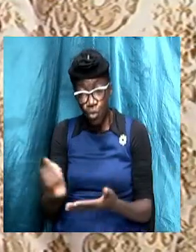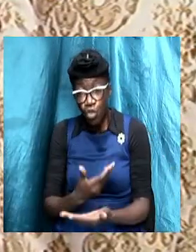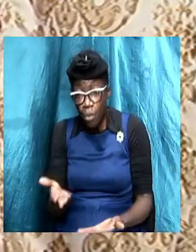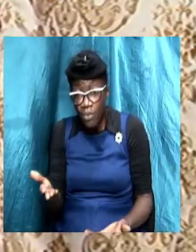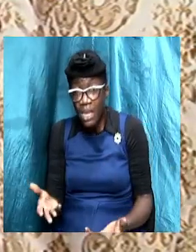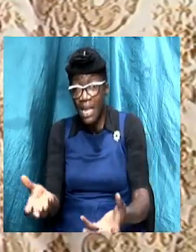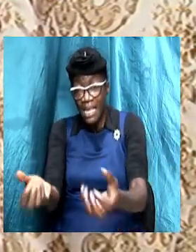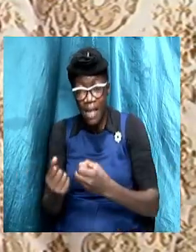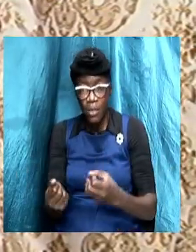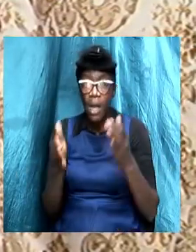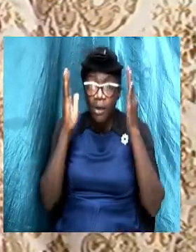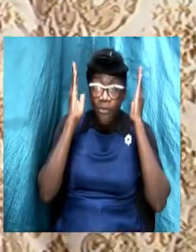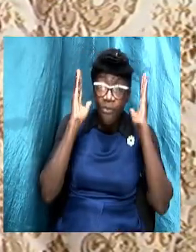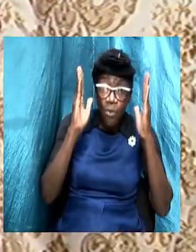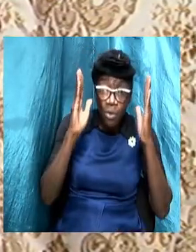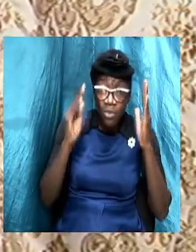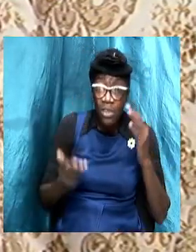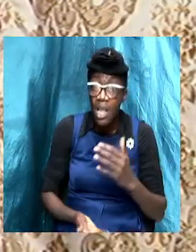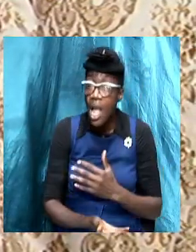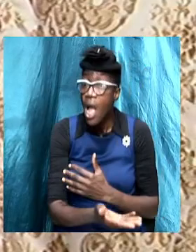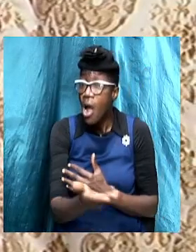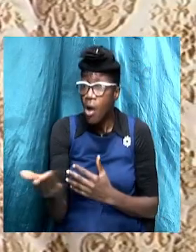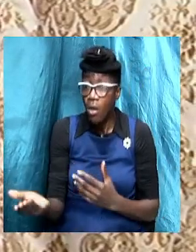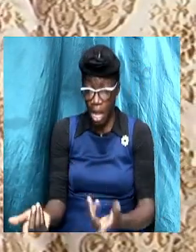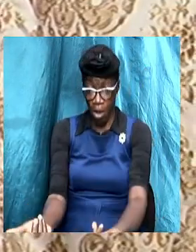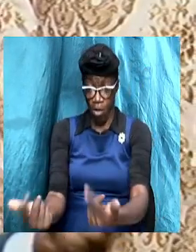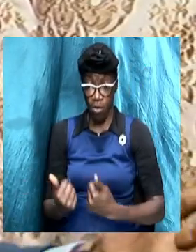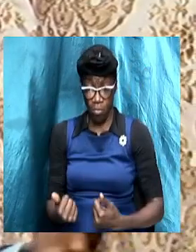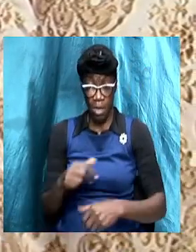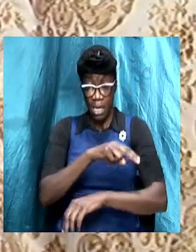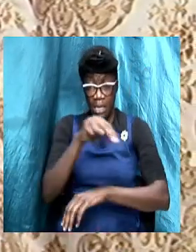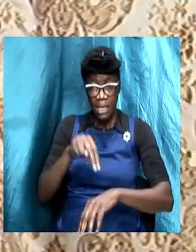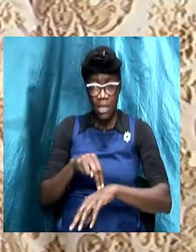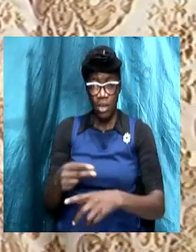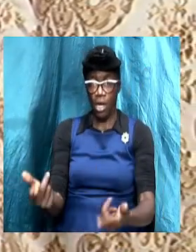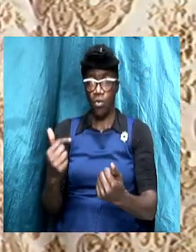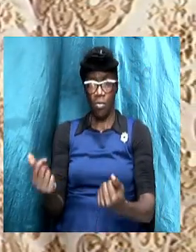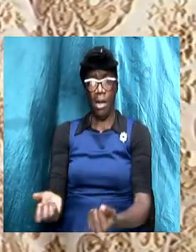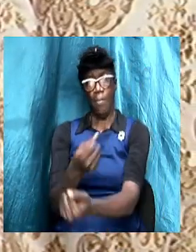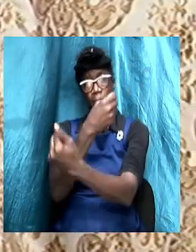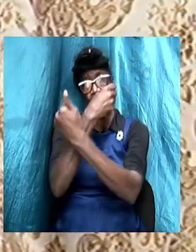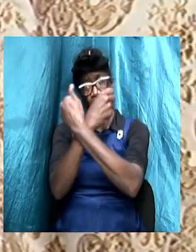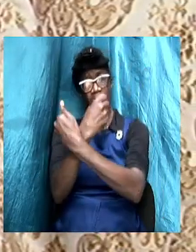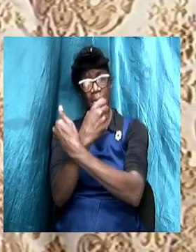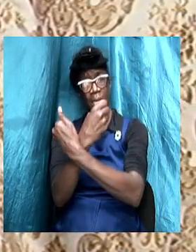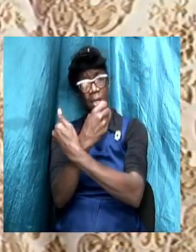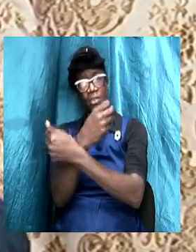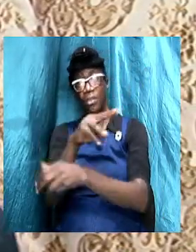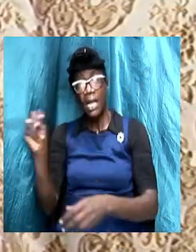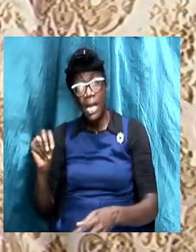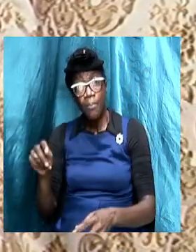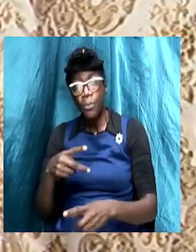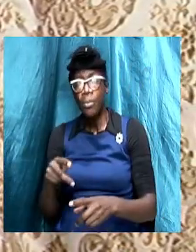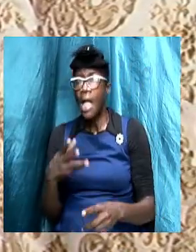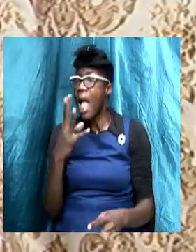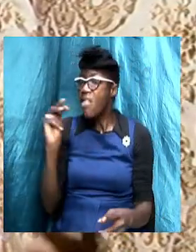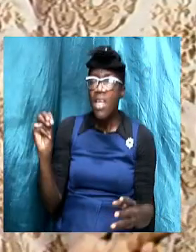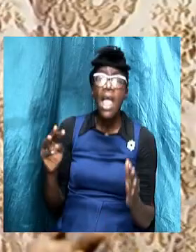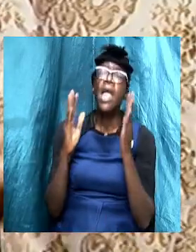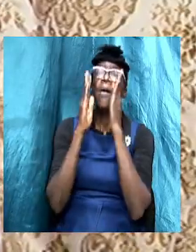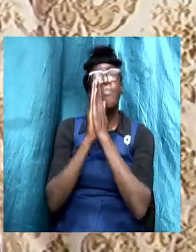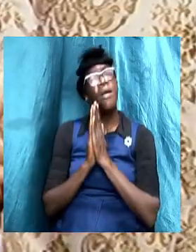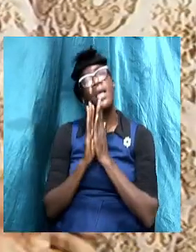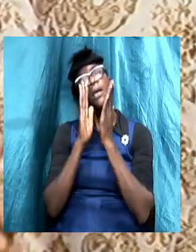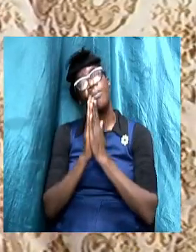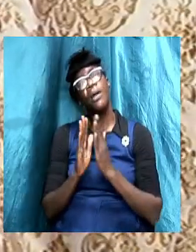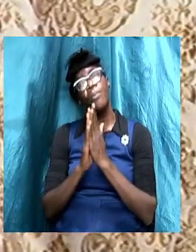attention. So there came nations that came up against them and have them under bondage. And guess what they do? They would pray and they would ask God.